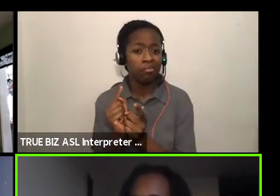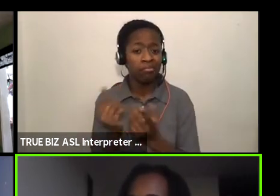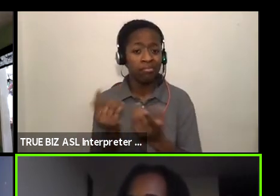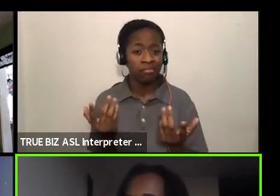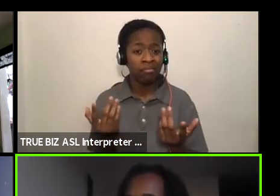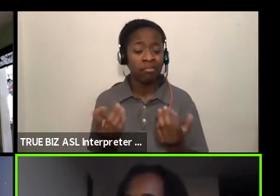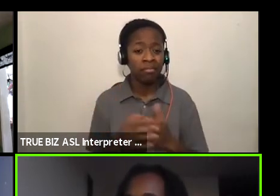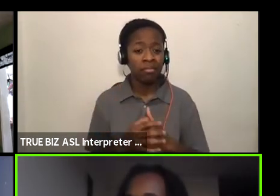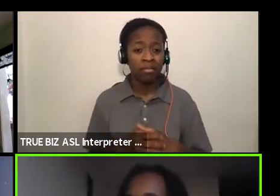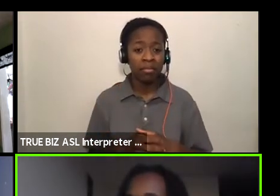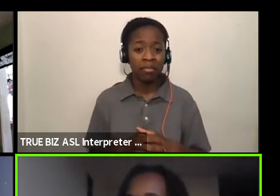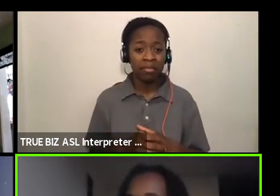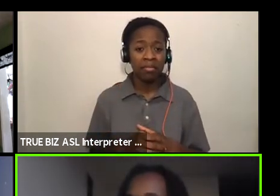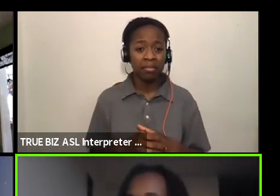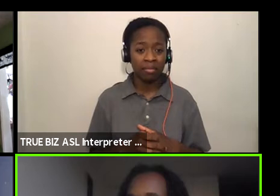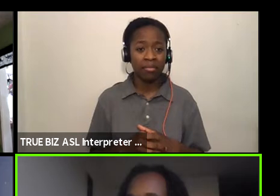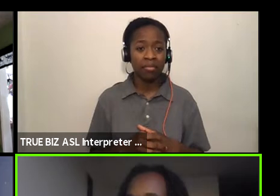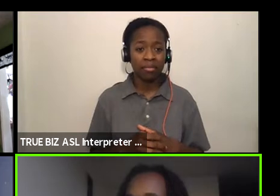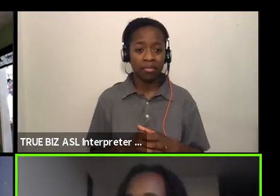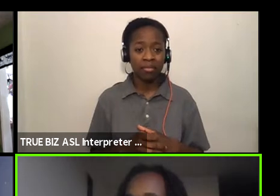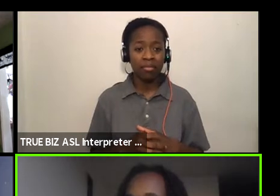moment.